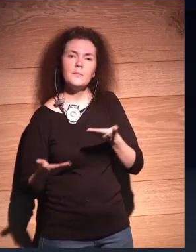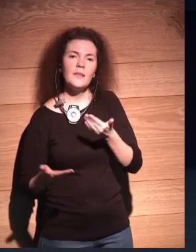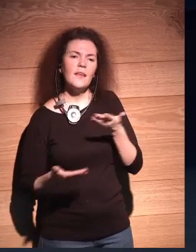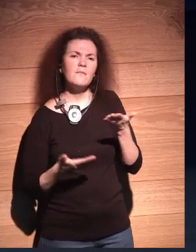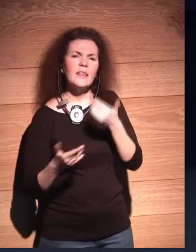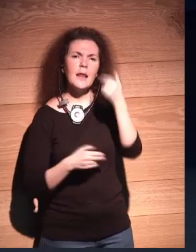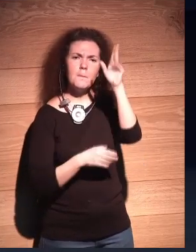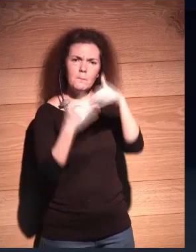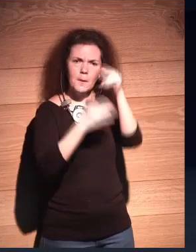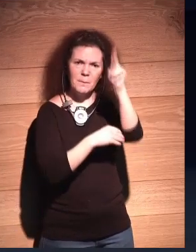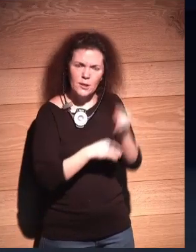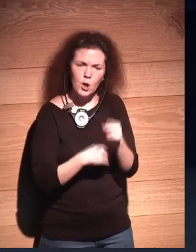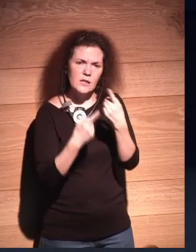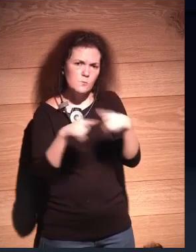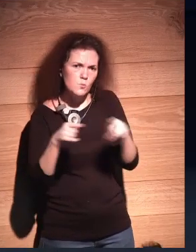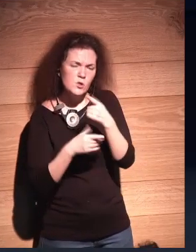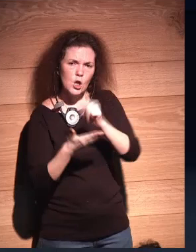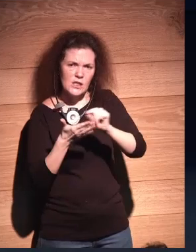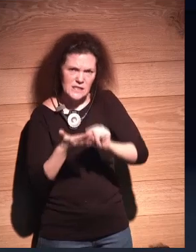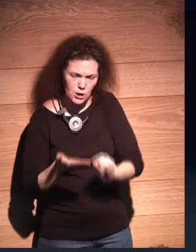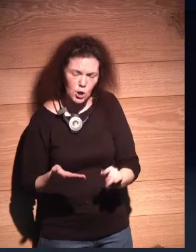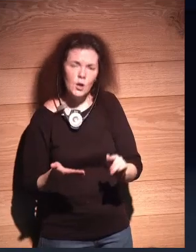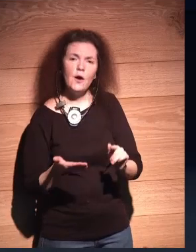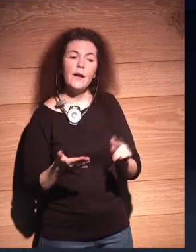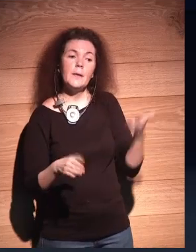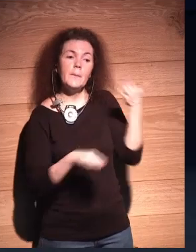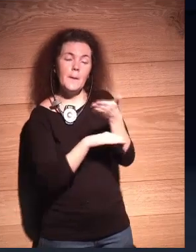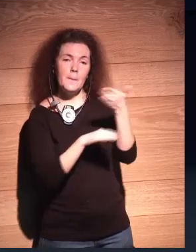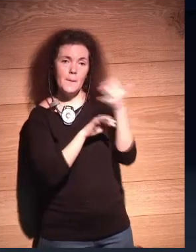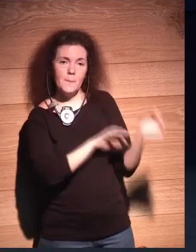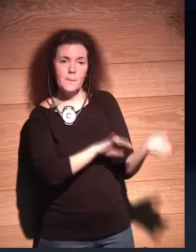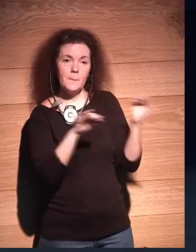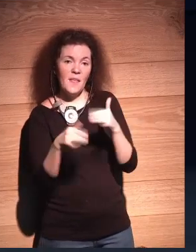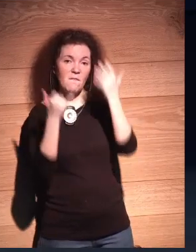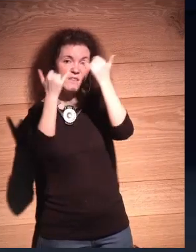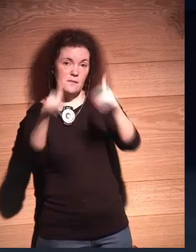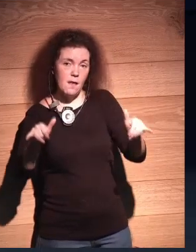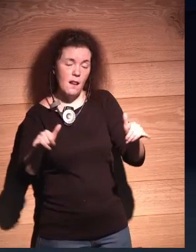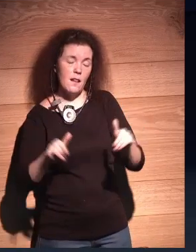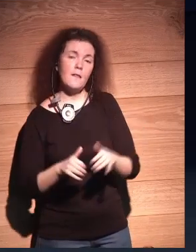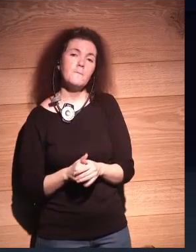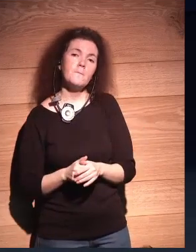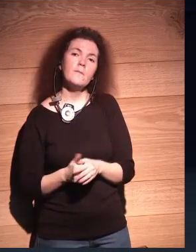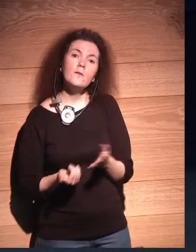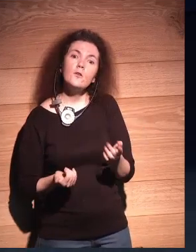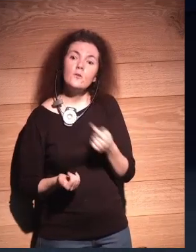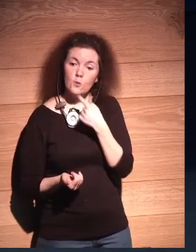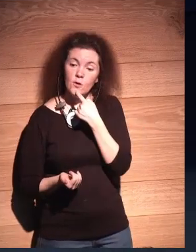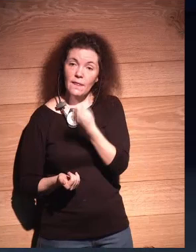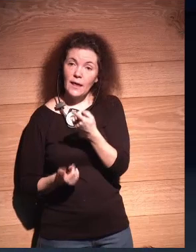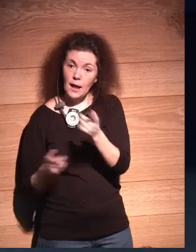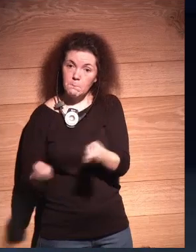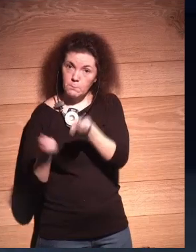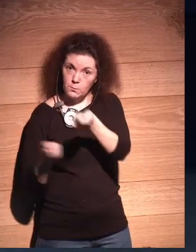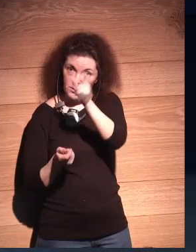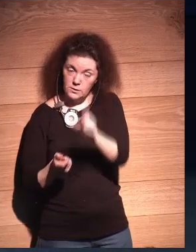musicians and all sorts of people to come to the festival. And then I said also to the promoter, and we're also going to do a concert